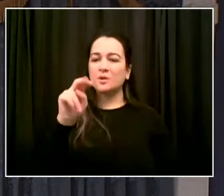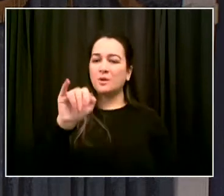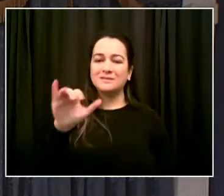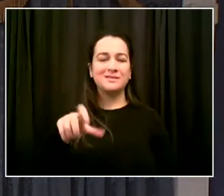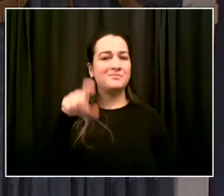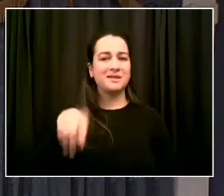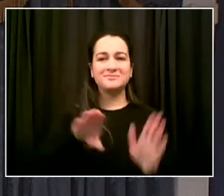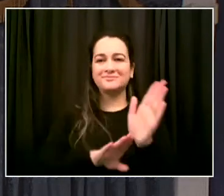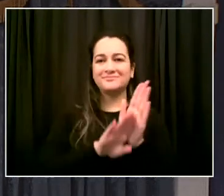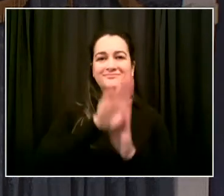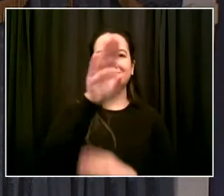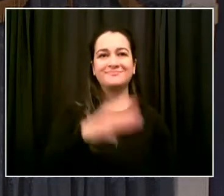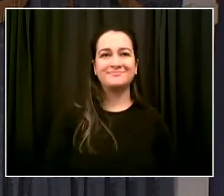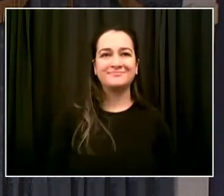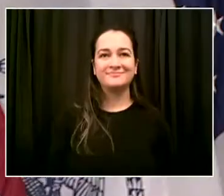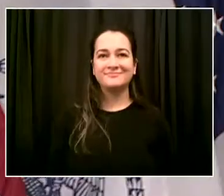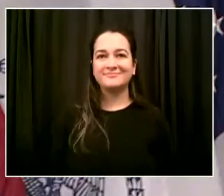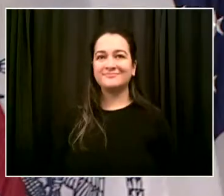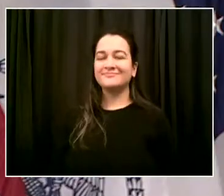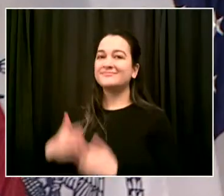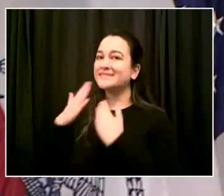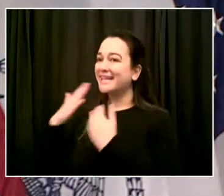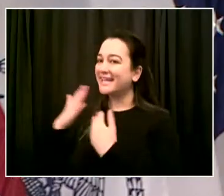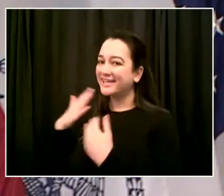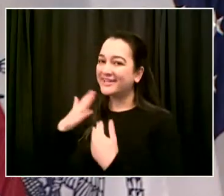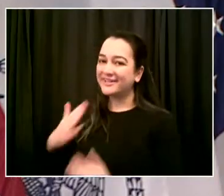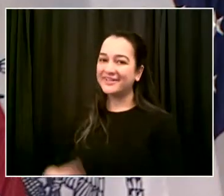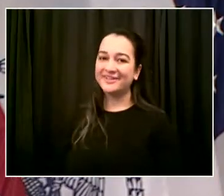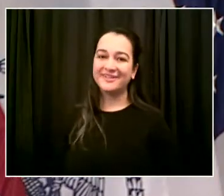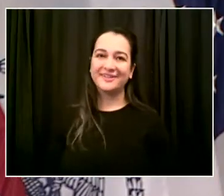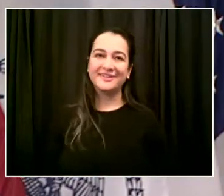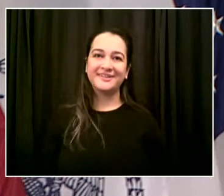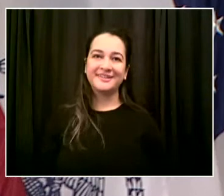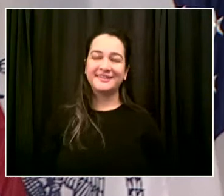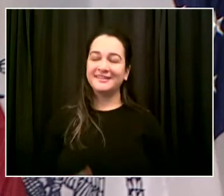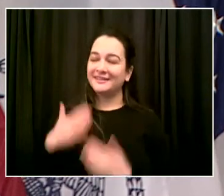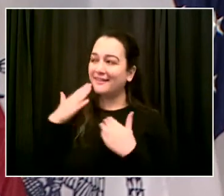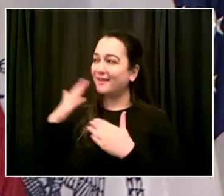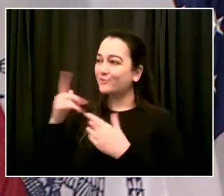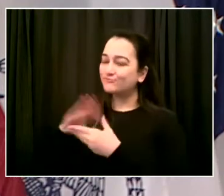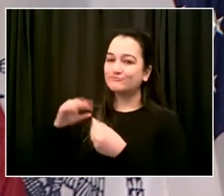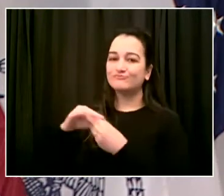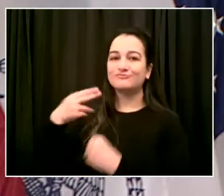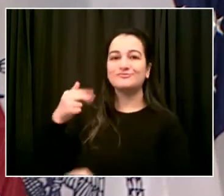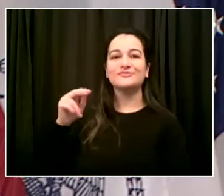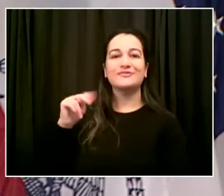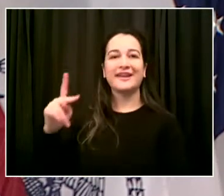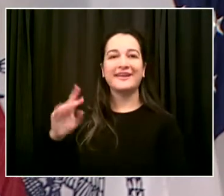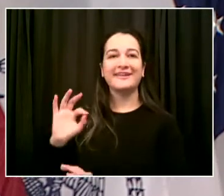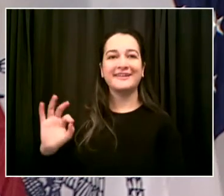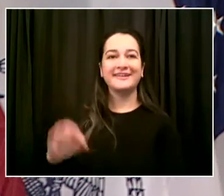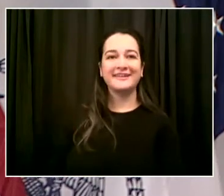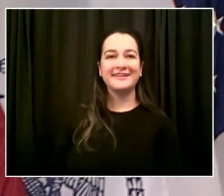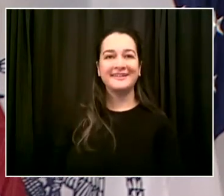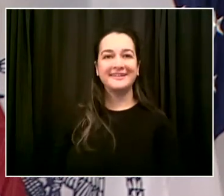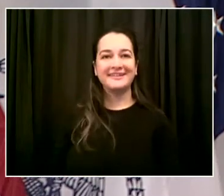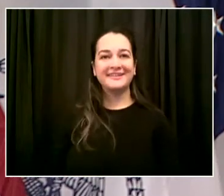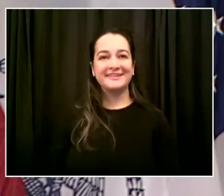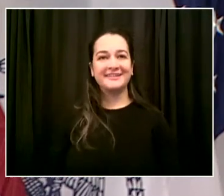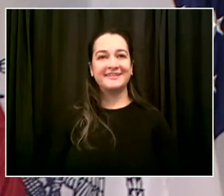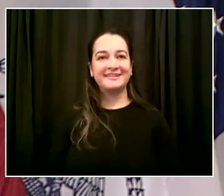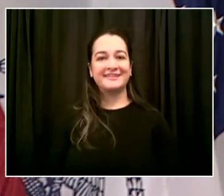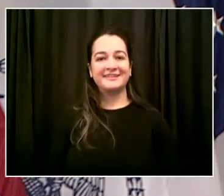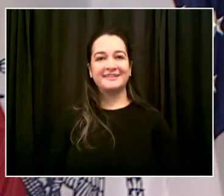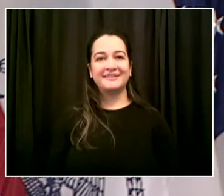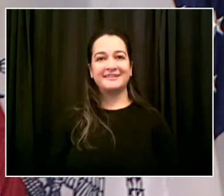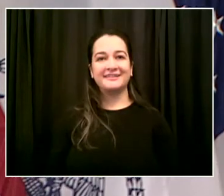want to tell you there, you had an interesting slip of a phrase, and I liked it a lot. You called it the Department of Transformation. I think that's a great,